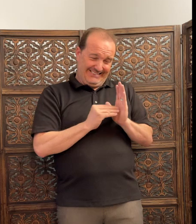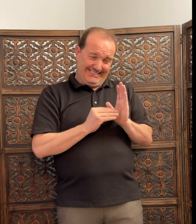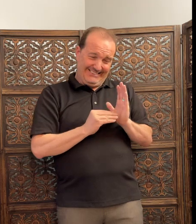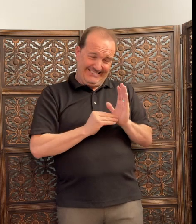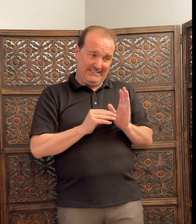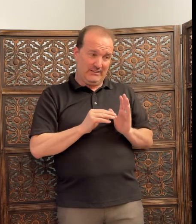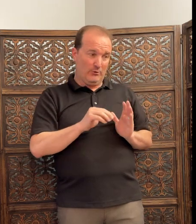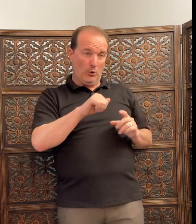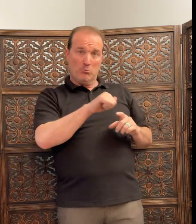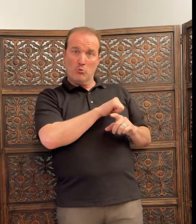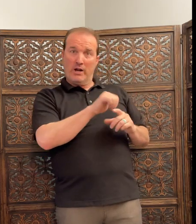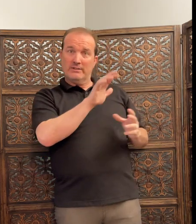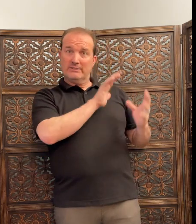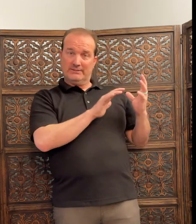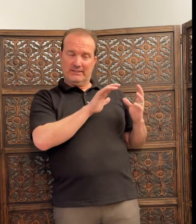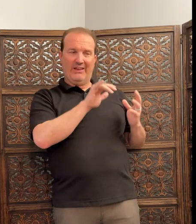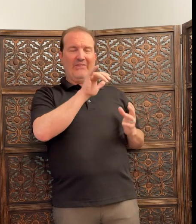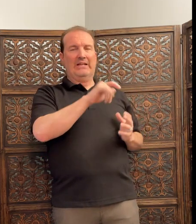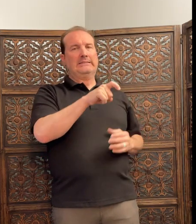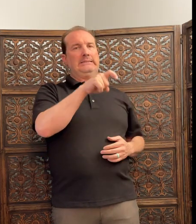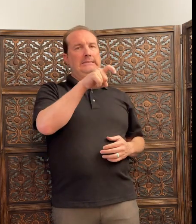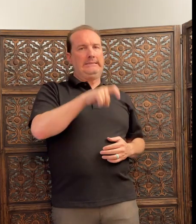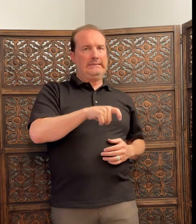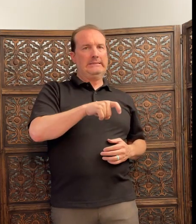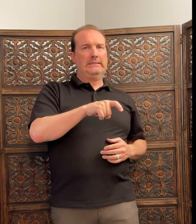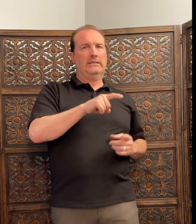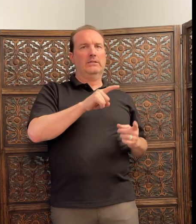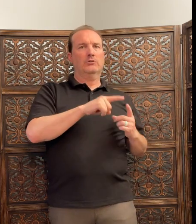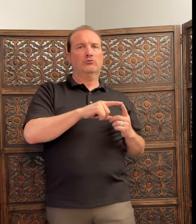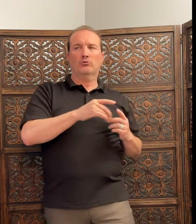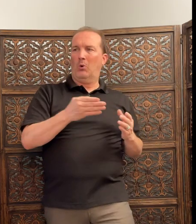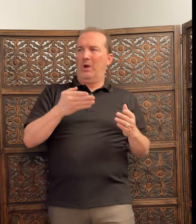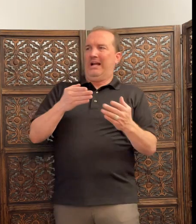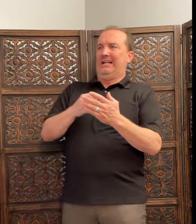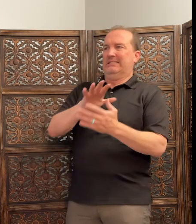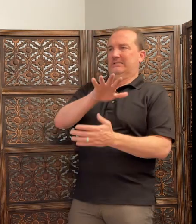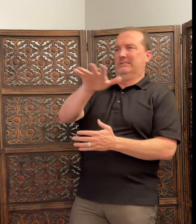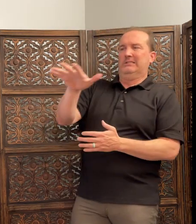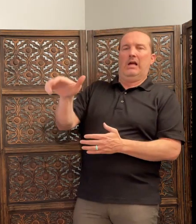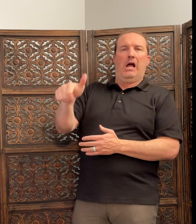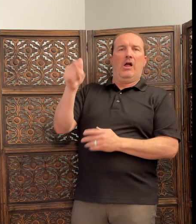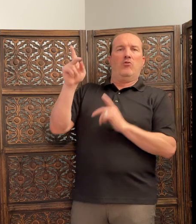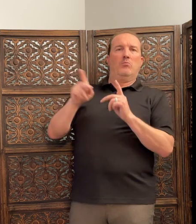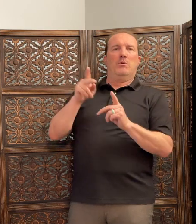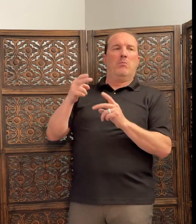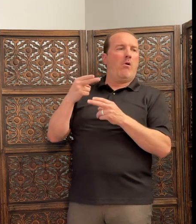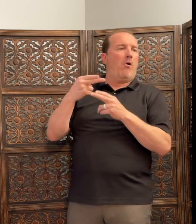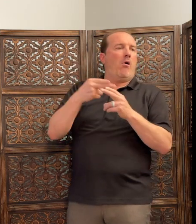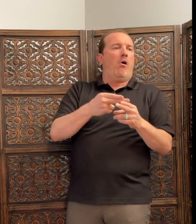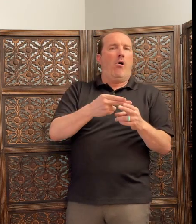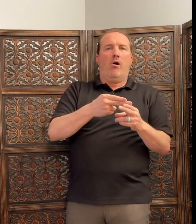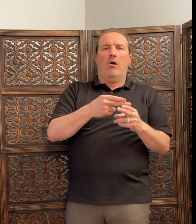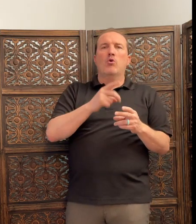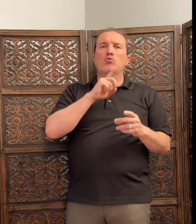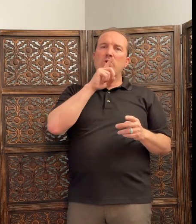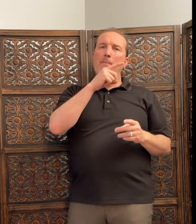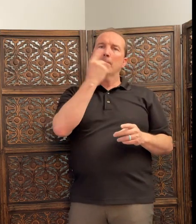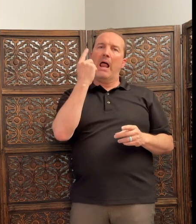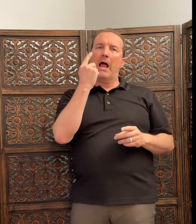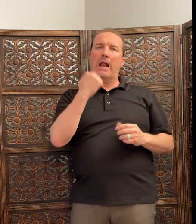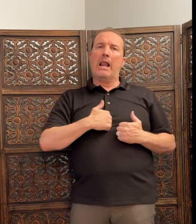maintaining an archive of these practices, it is an act of necessity to combat racist caricatures of Blackness even today.